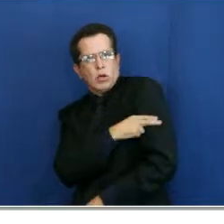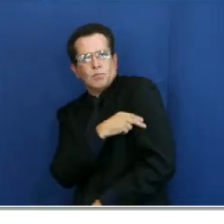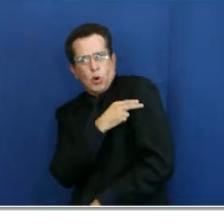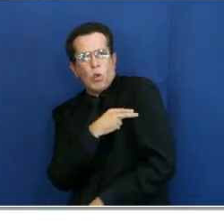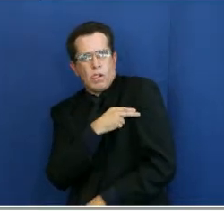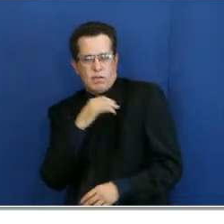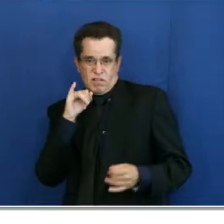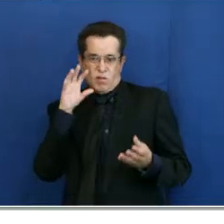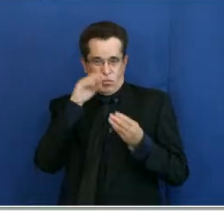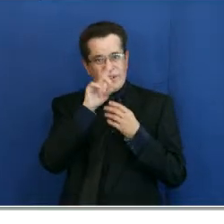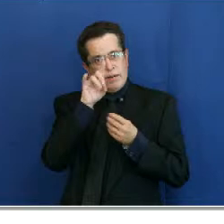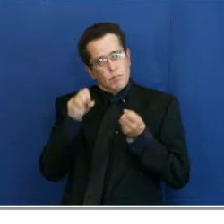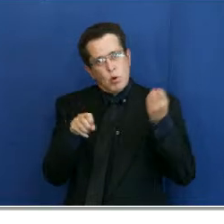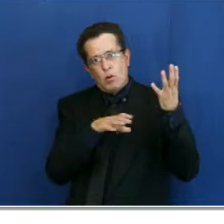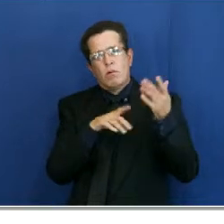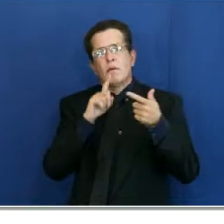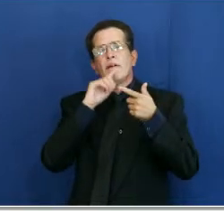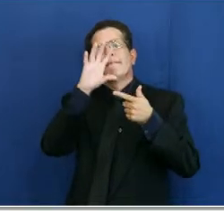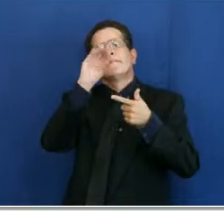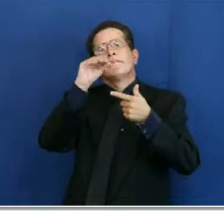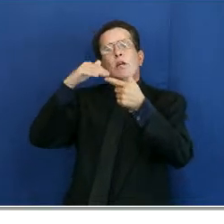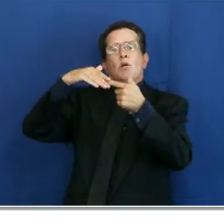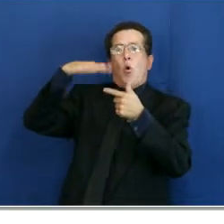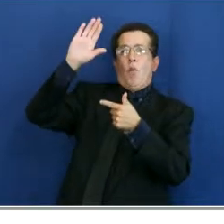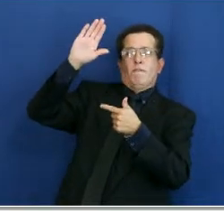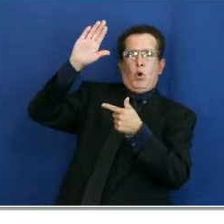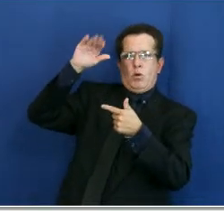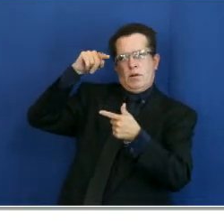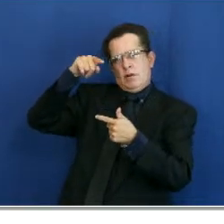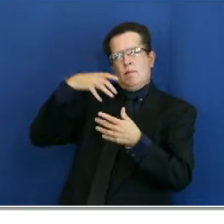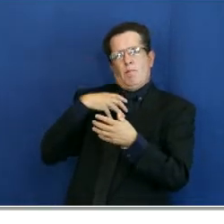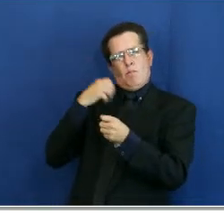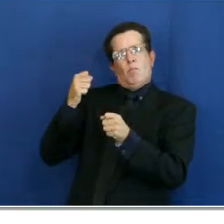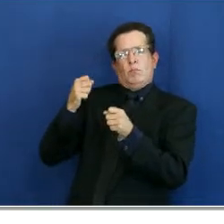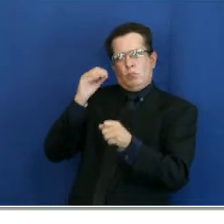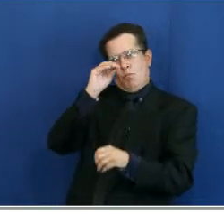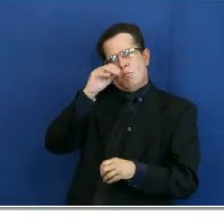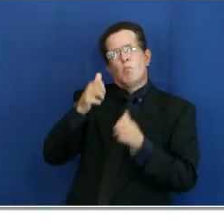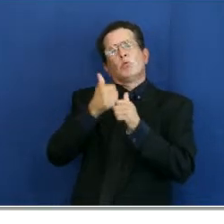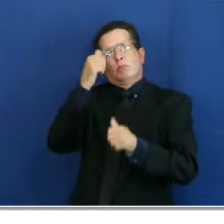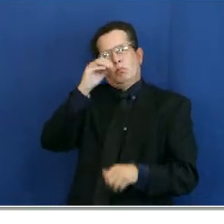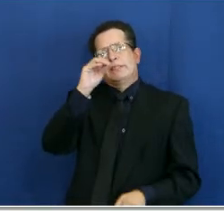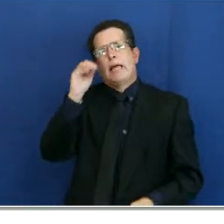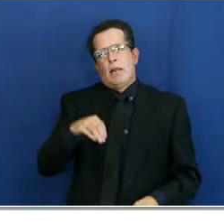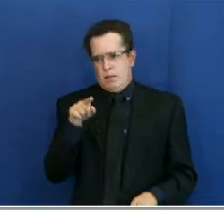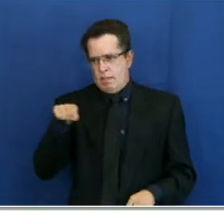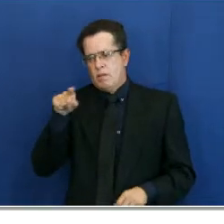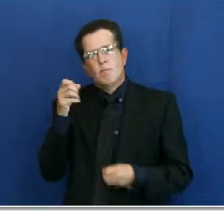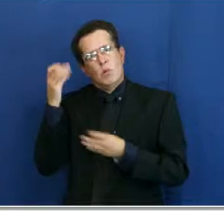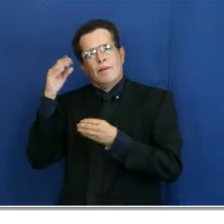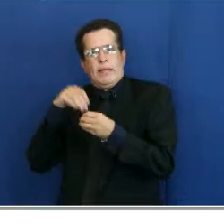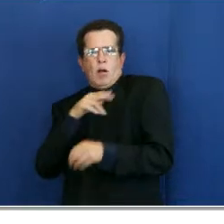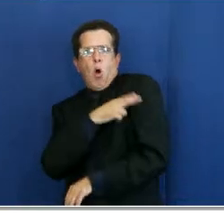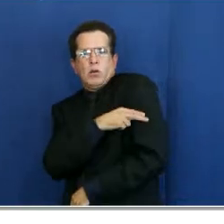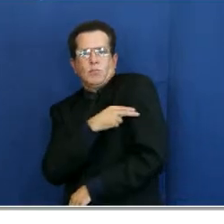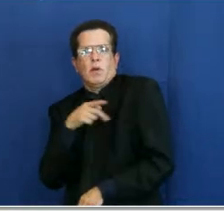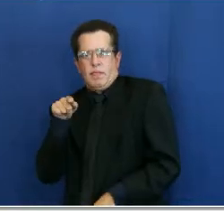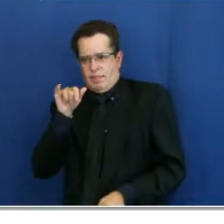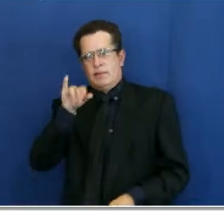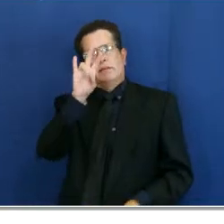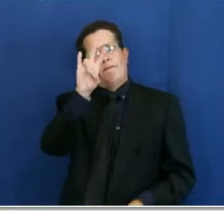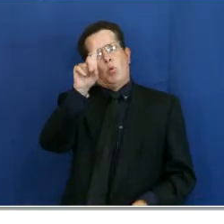individuals 50 years of age and over represent the majority of those who have been hospitalized, and this is